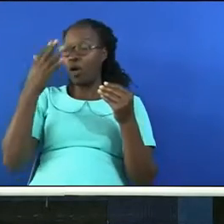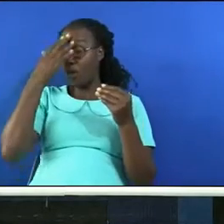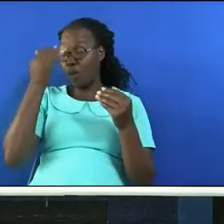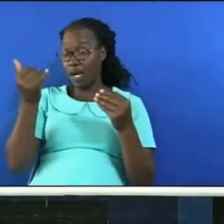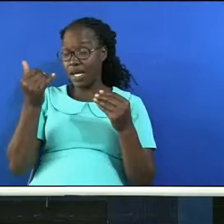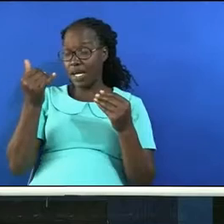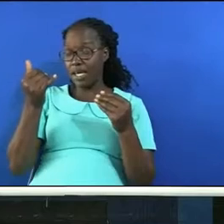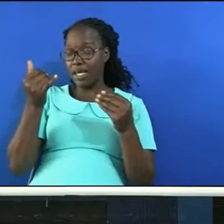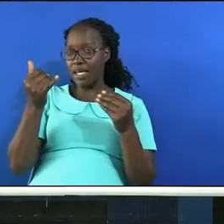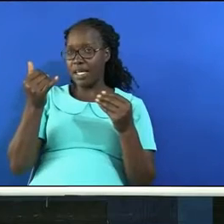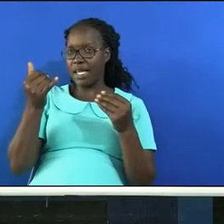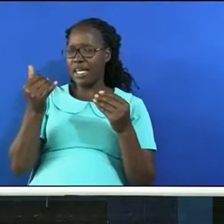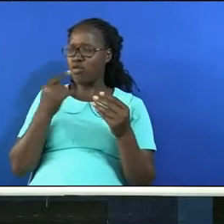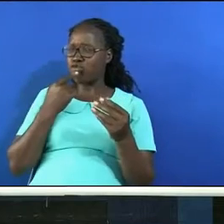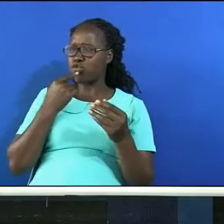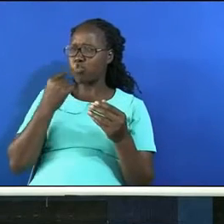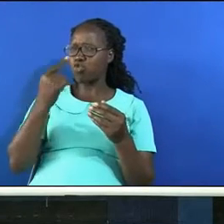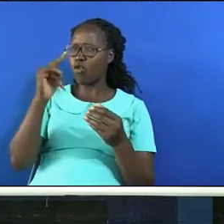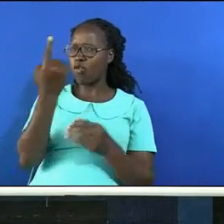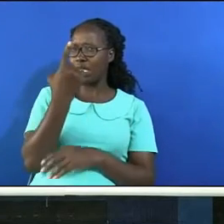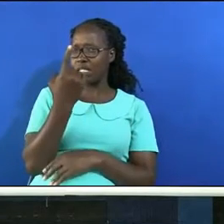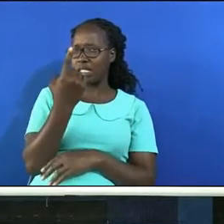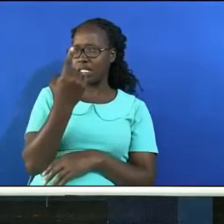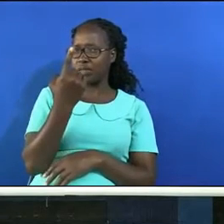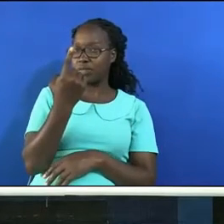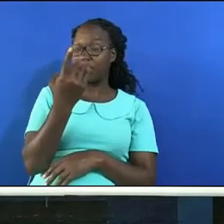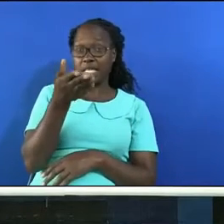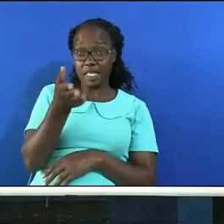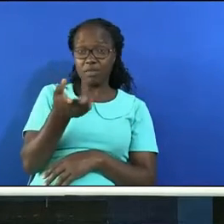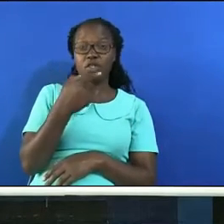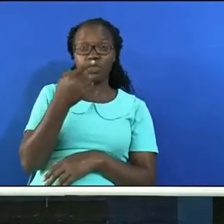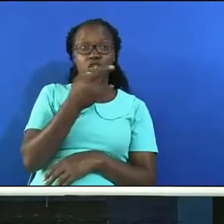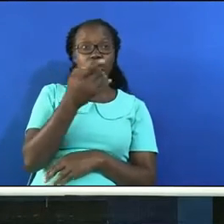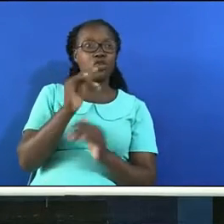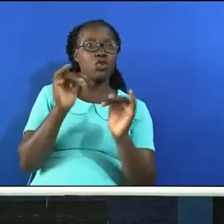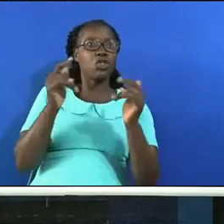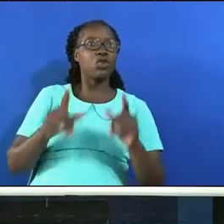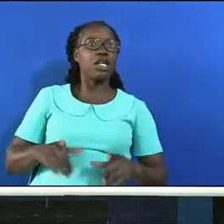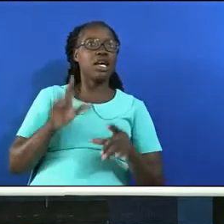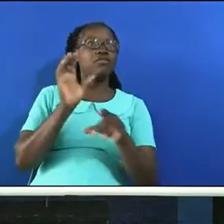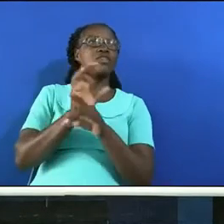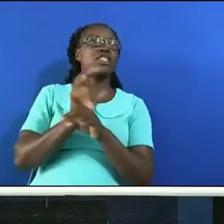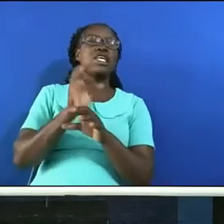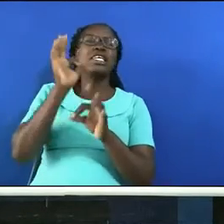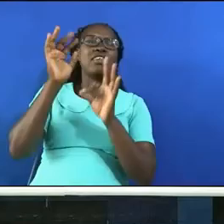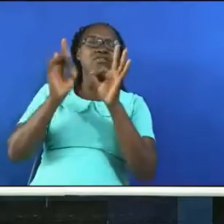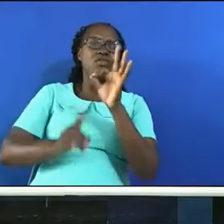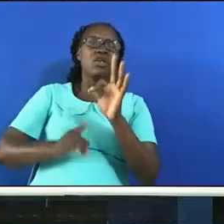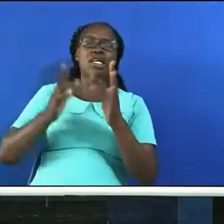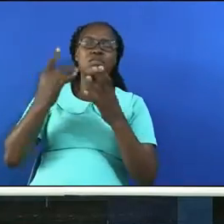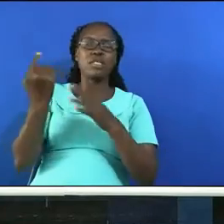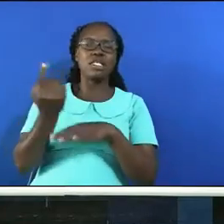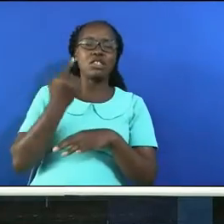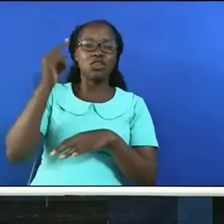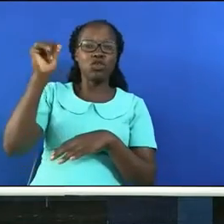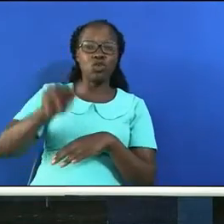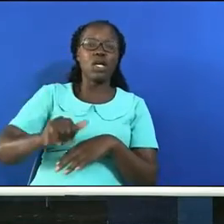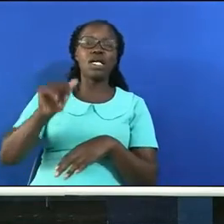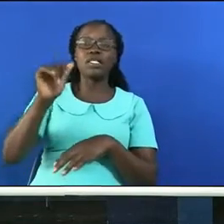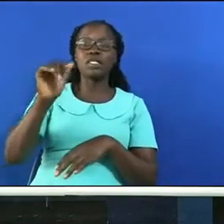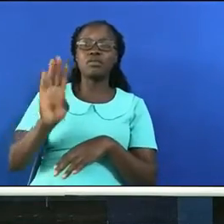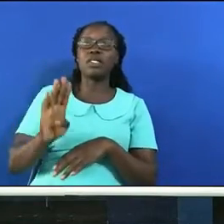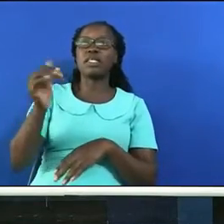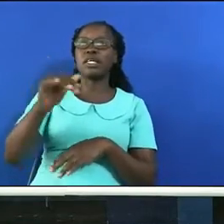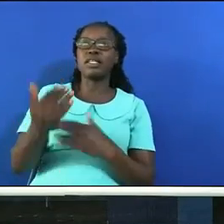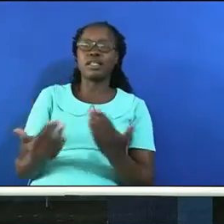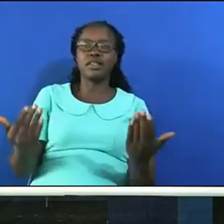Because he was convinced first. I'm here to tell you, New Life Church, if you can't be single, you can't be